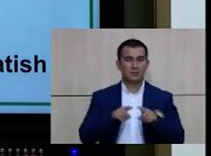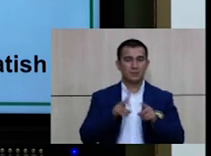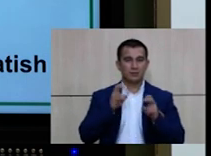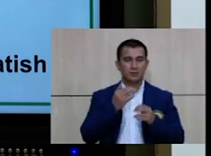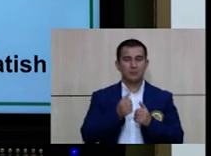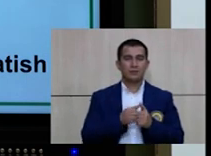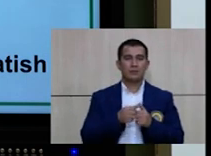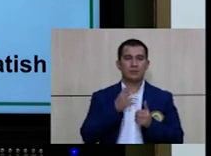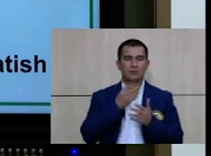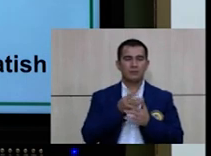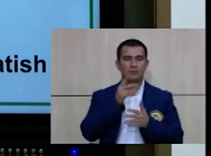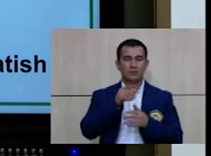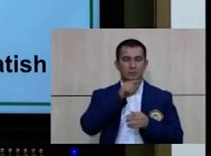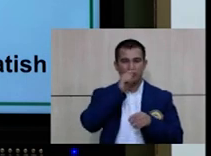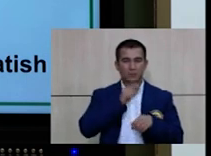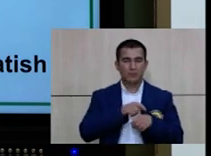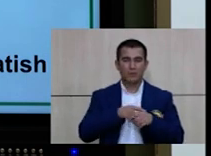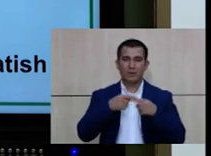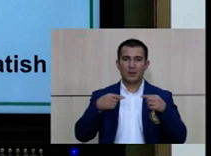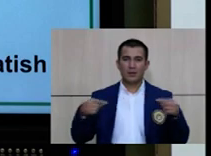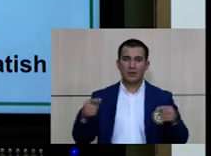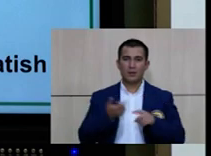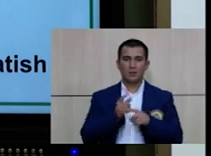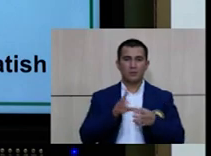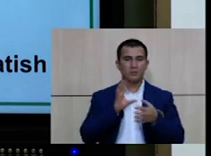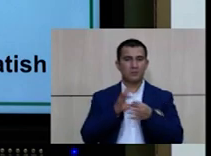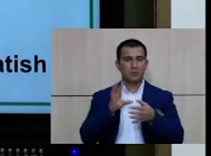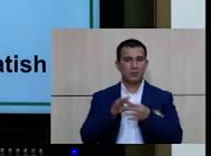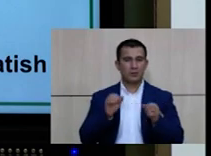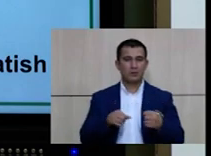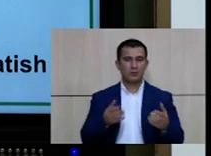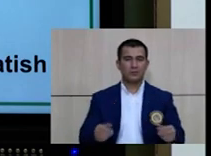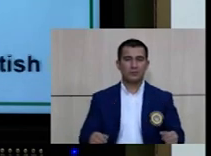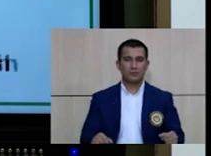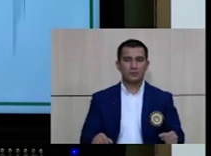hayvonlarni va qaldirg'ochlarni ko'plab uchratish mumkin.